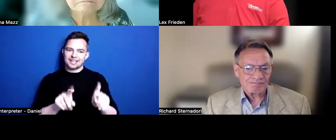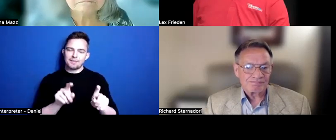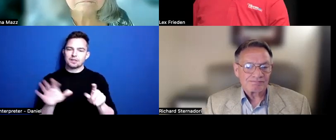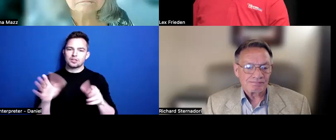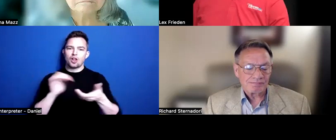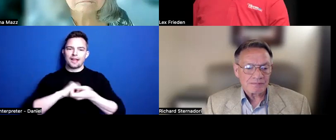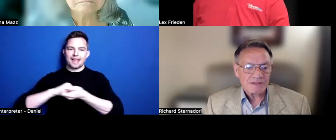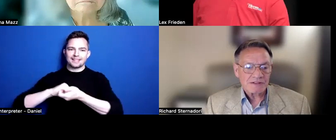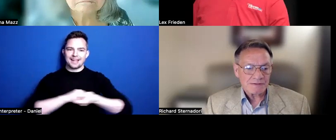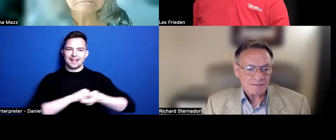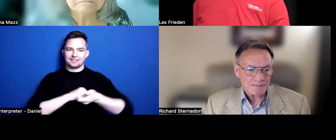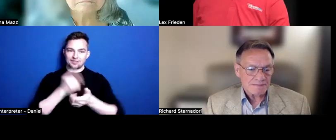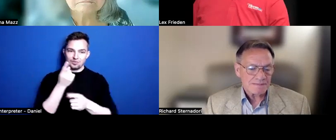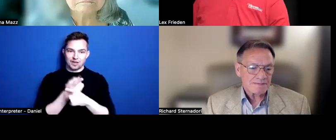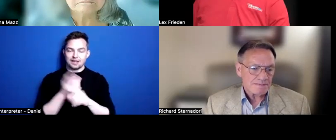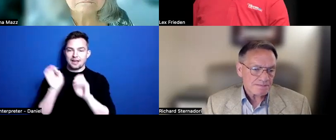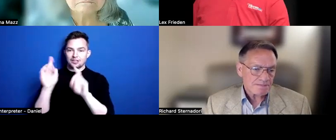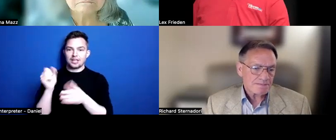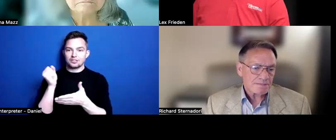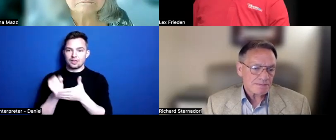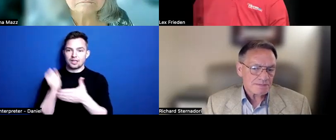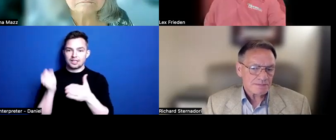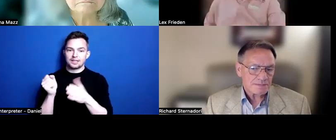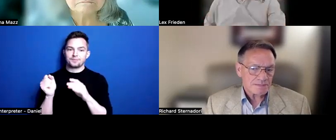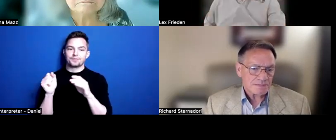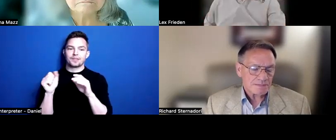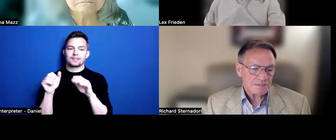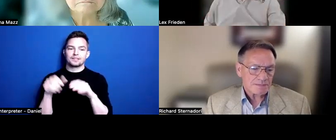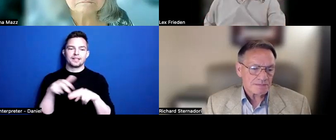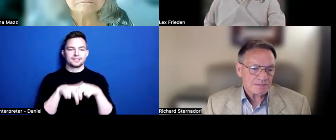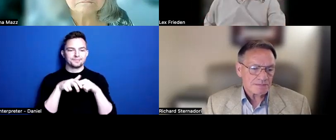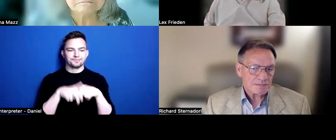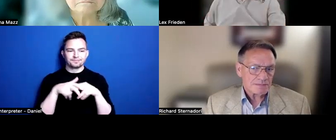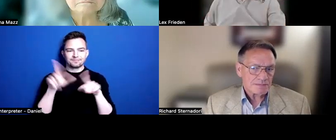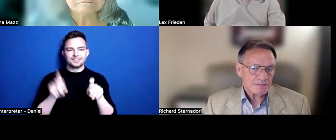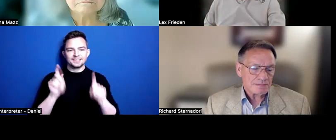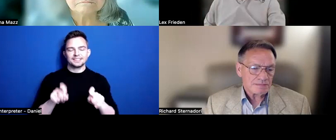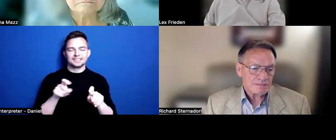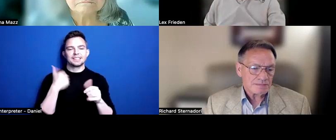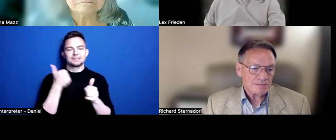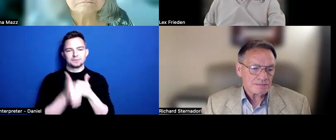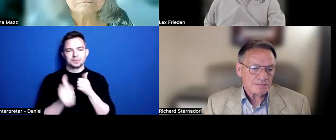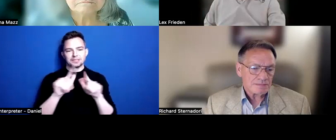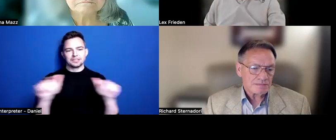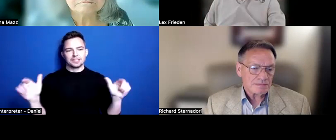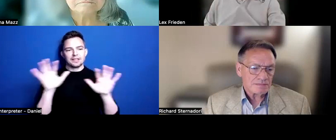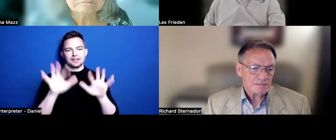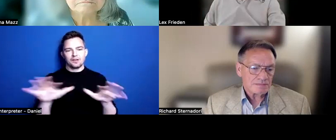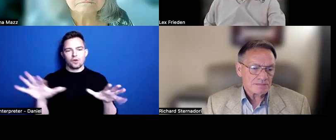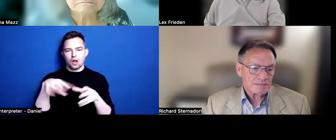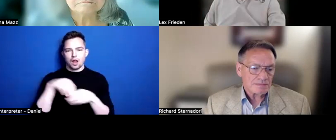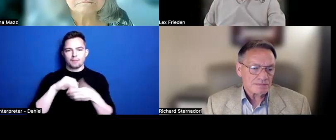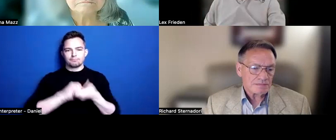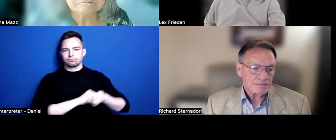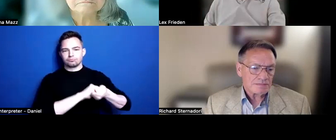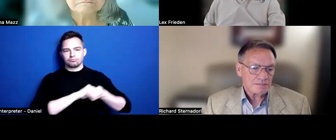right? The education, the accreditation to be able to sit for the exam, et cetera, has to go all together. So I think getting